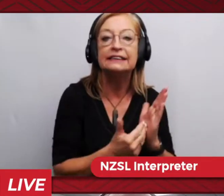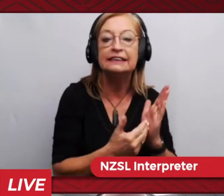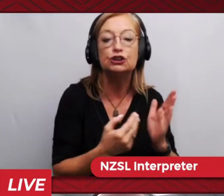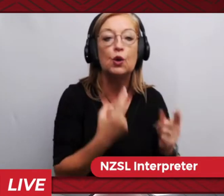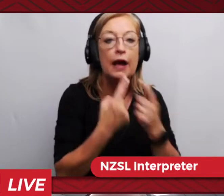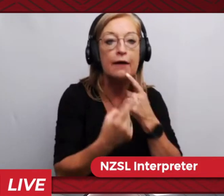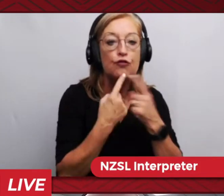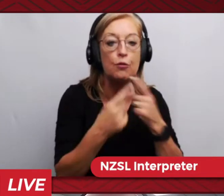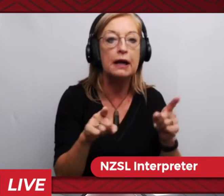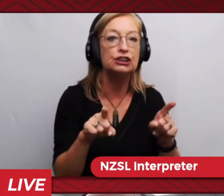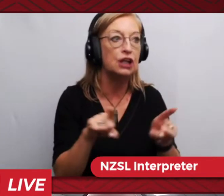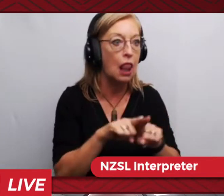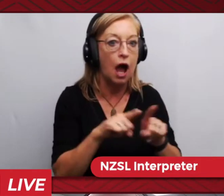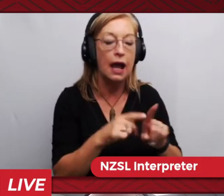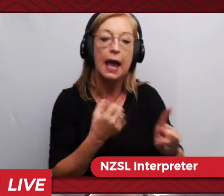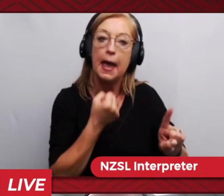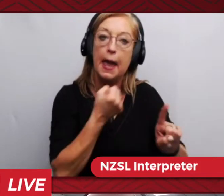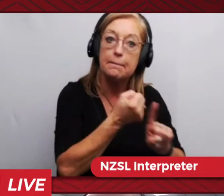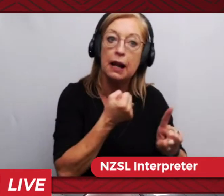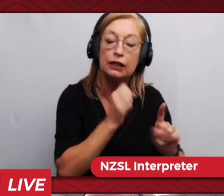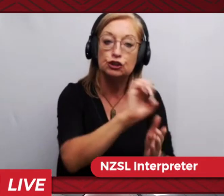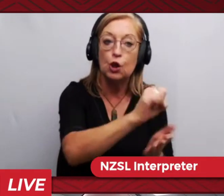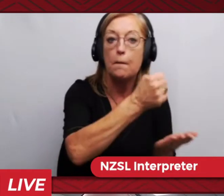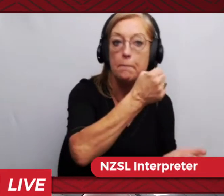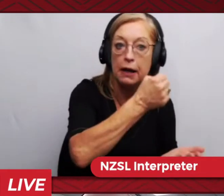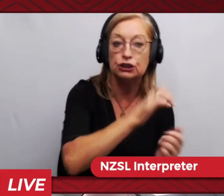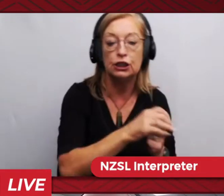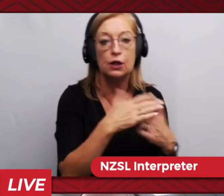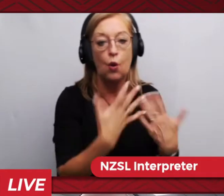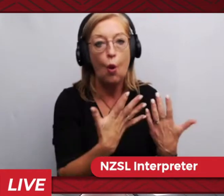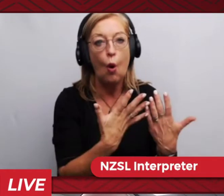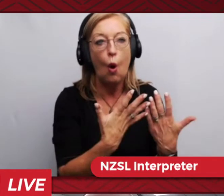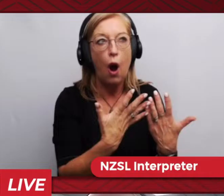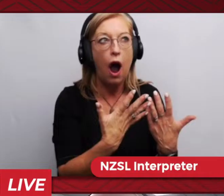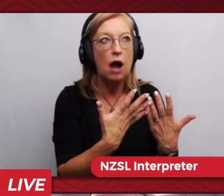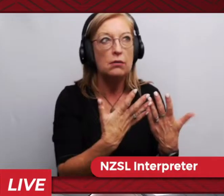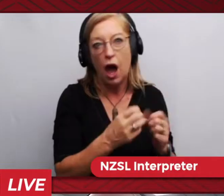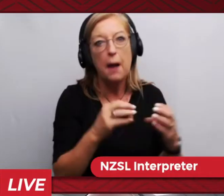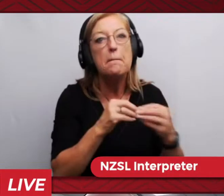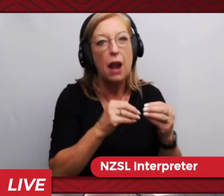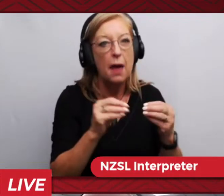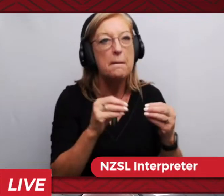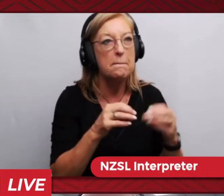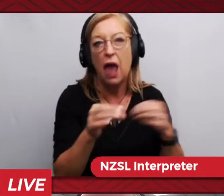any implications on your budget or contingency plans.